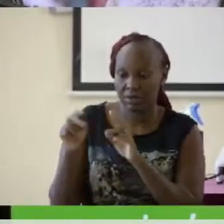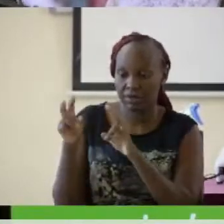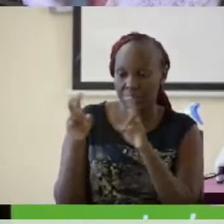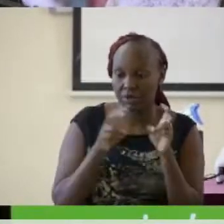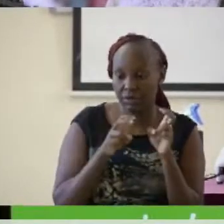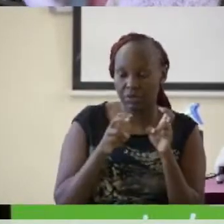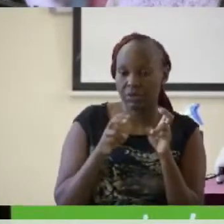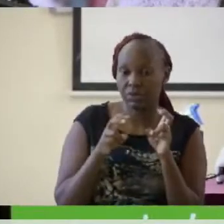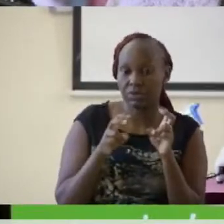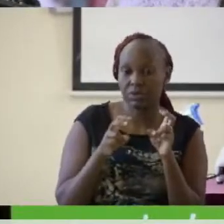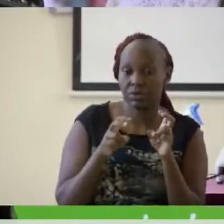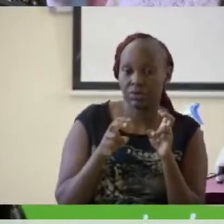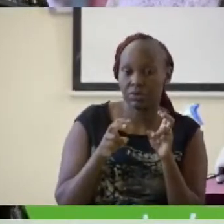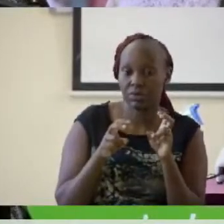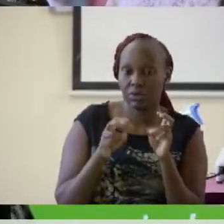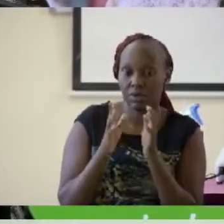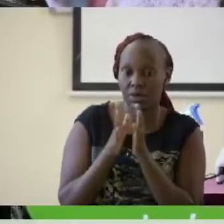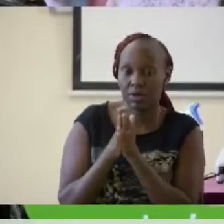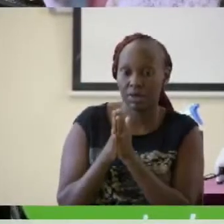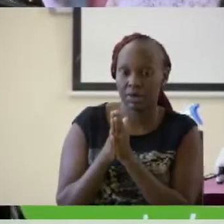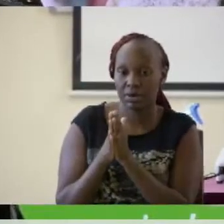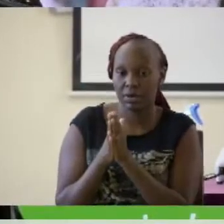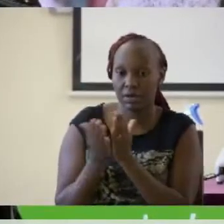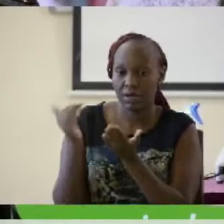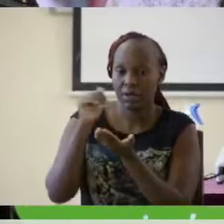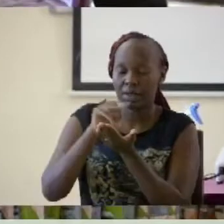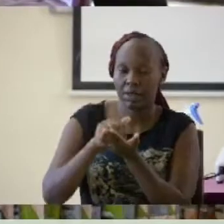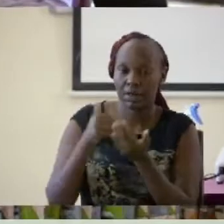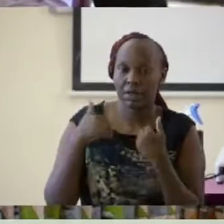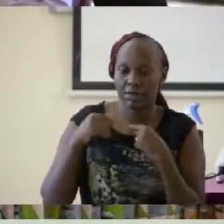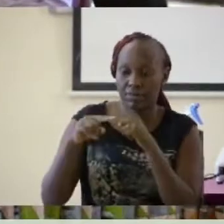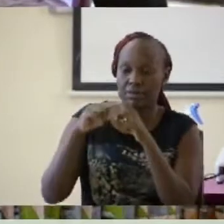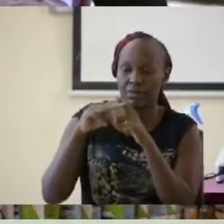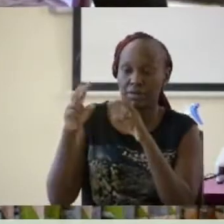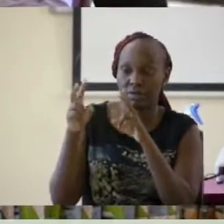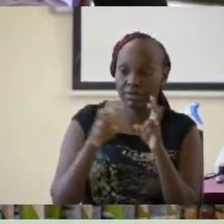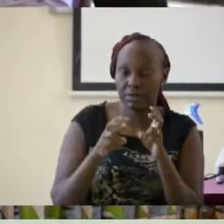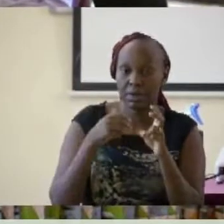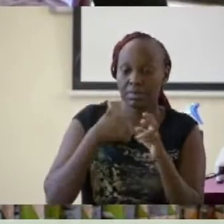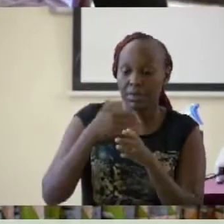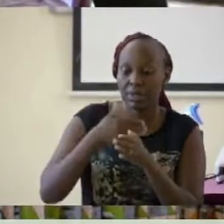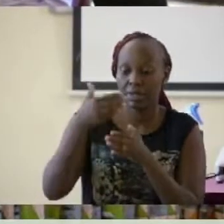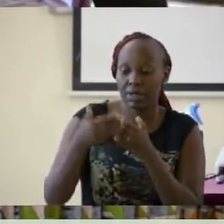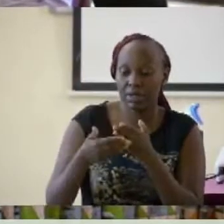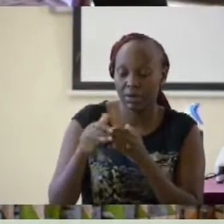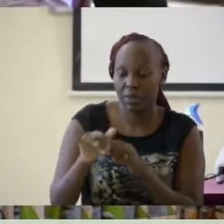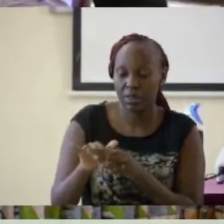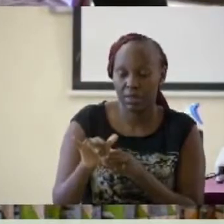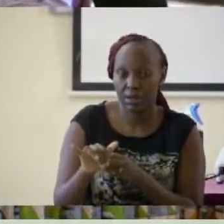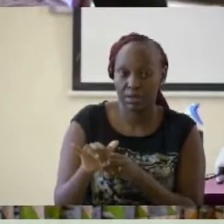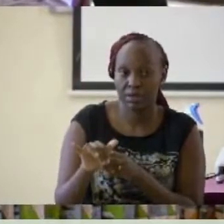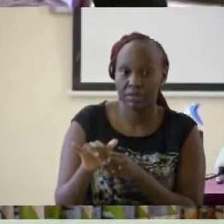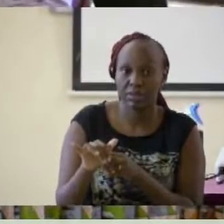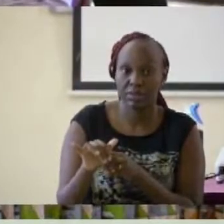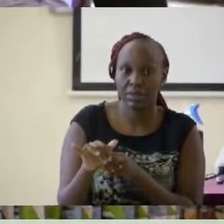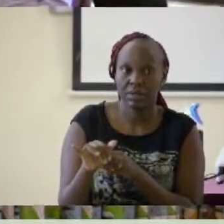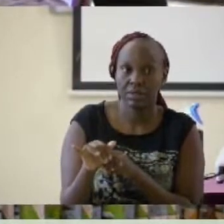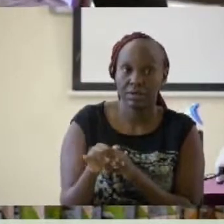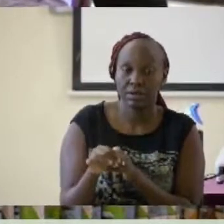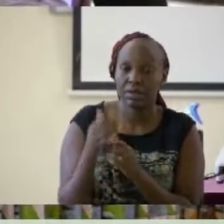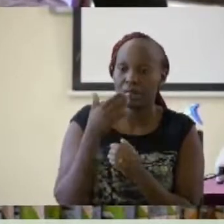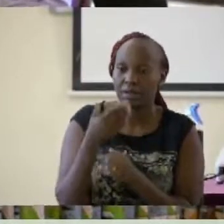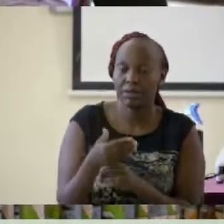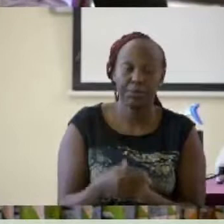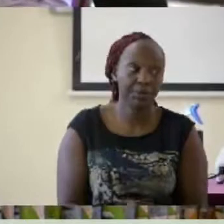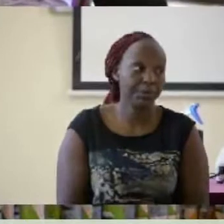of and reinforce the positive issues. So I'll end there, and thank